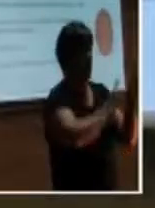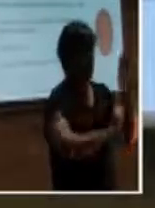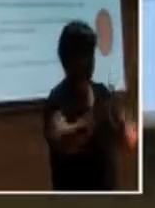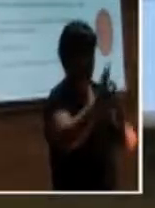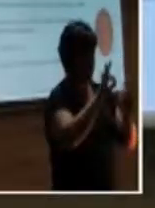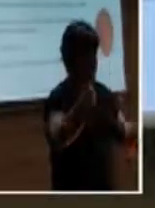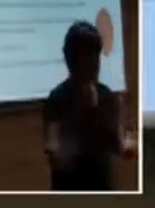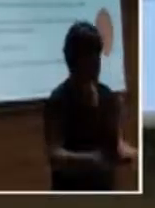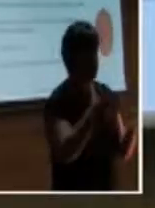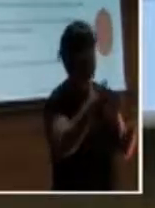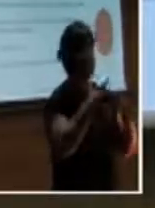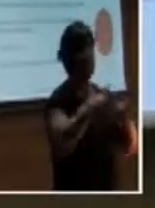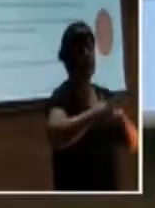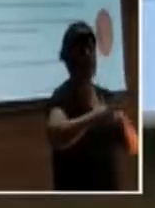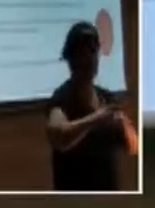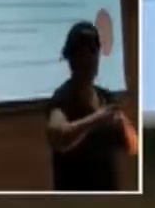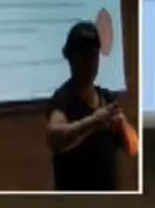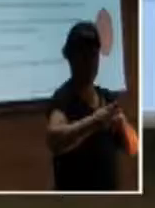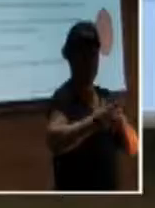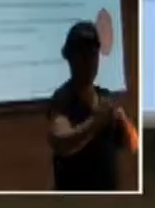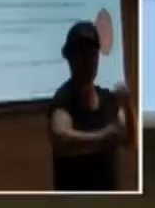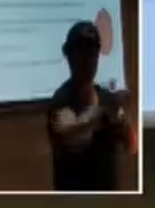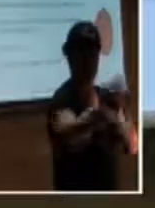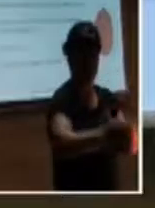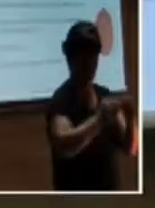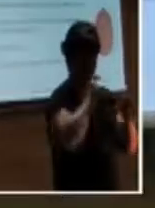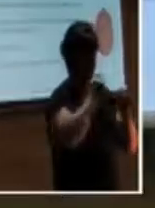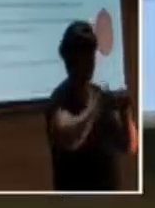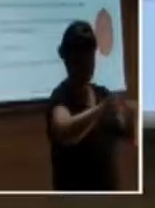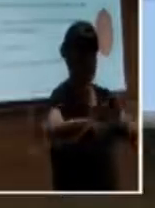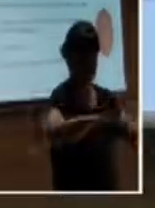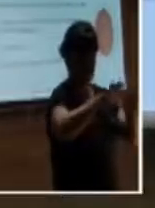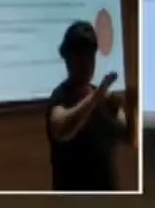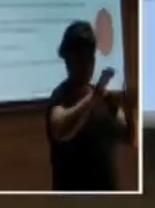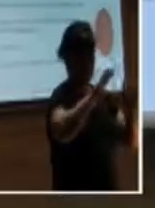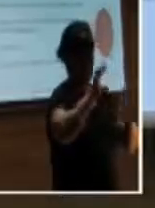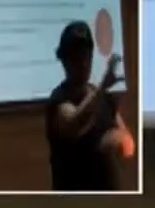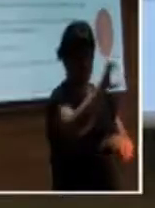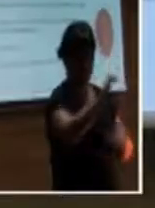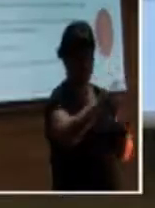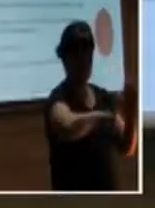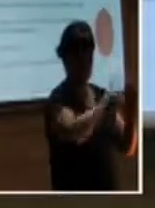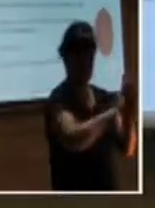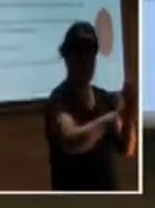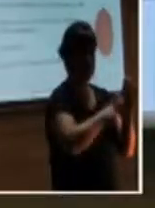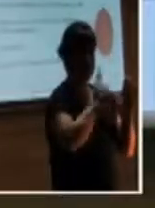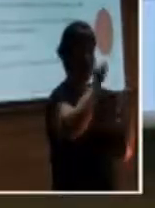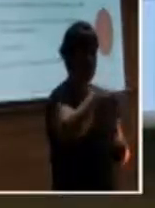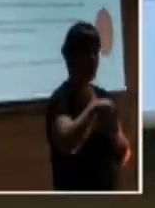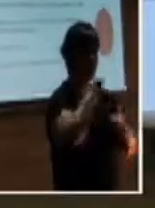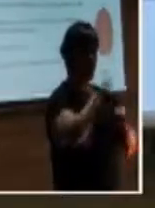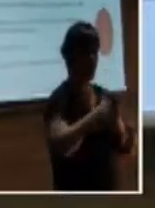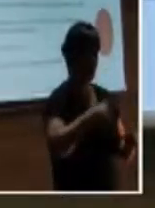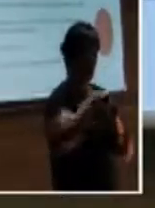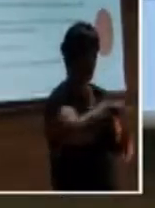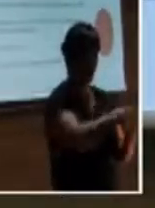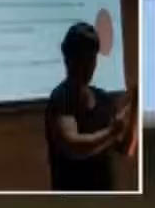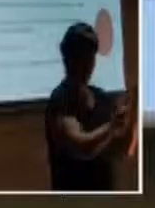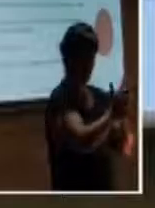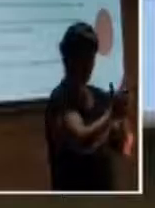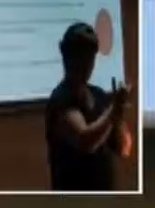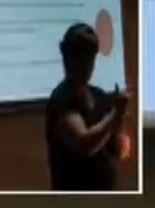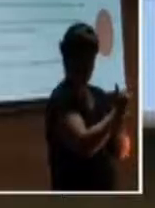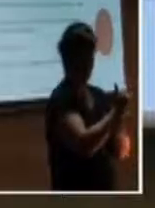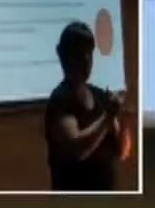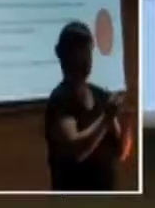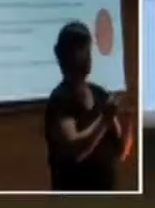Sylvia Hemmet also has a daycare center, which is a model daycare center where people can also see the roots of the